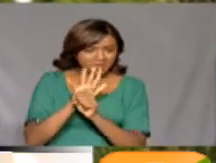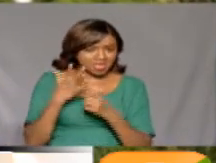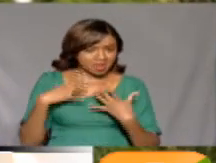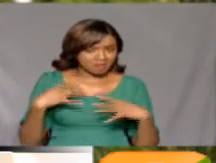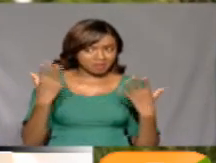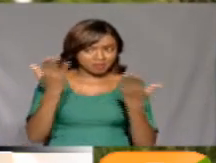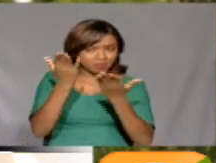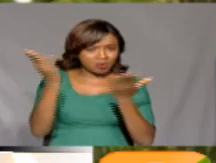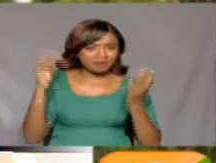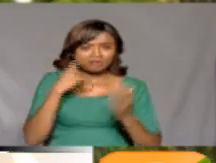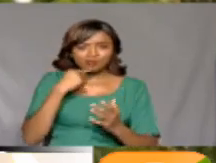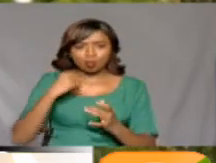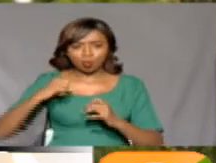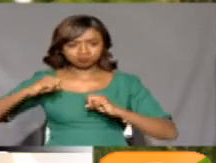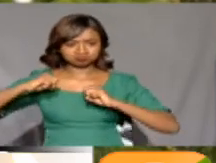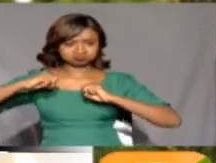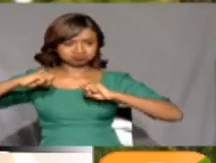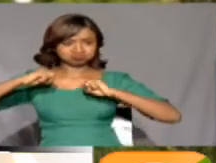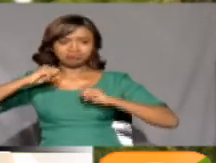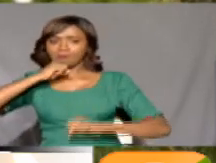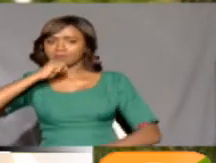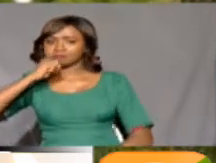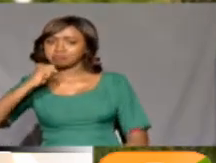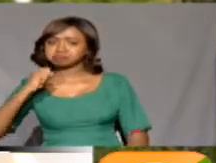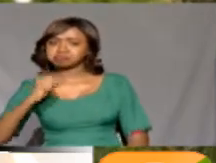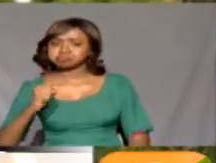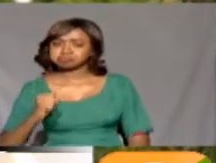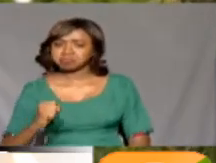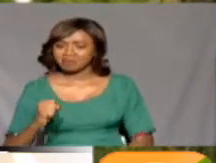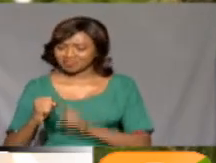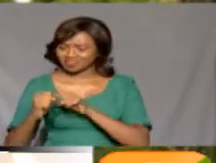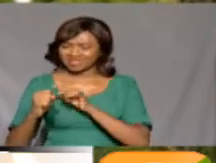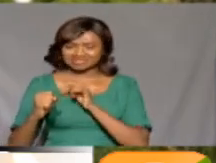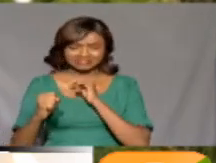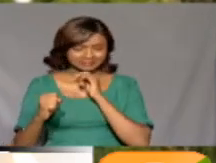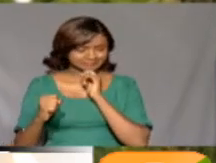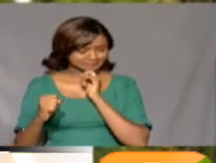especially the older people in KANU, did not trust